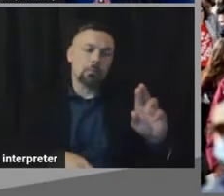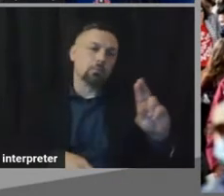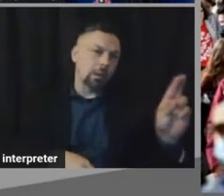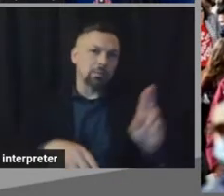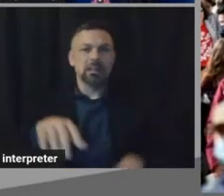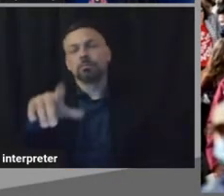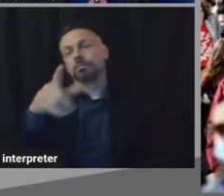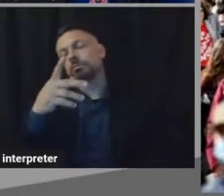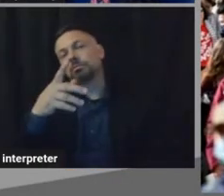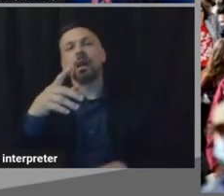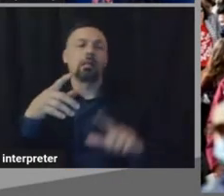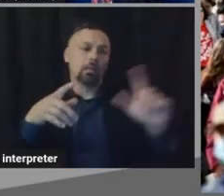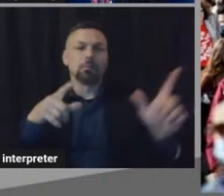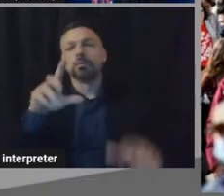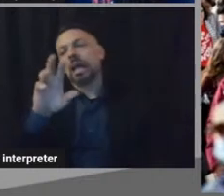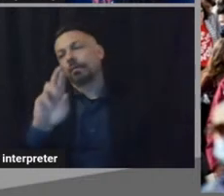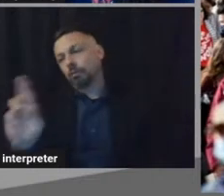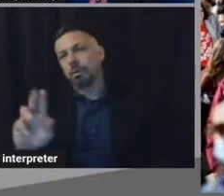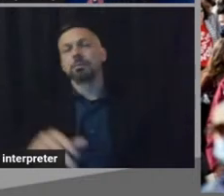Thank you, Sandra.